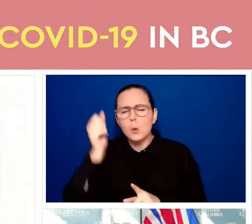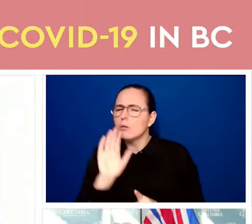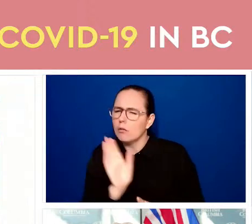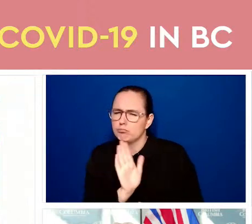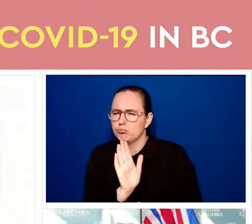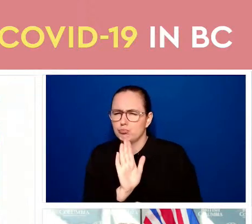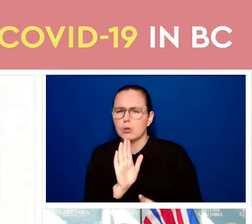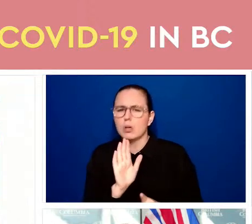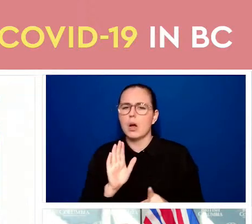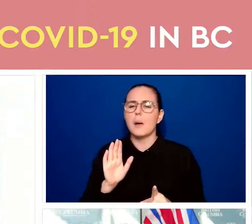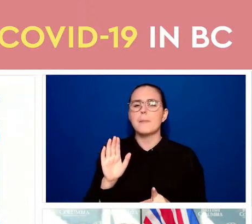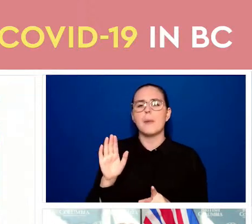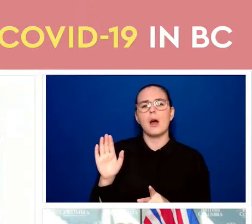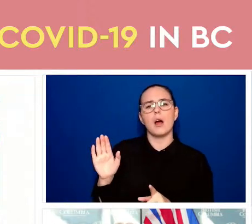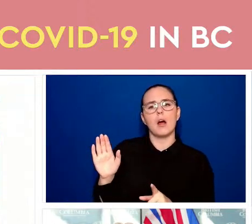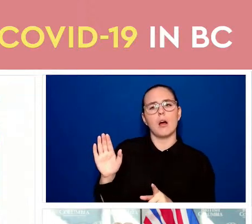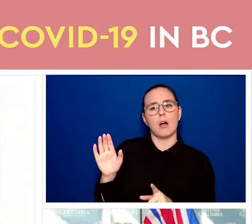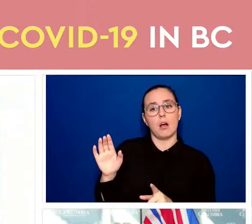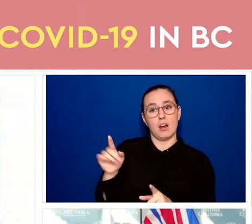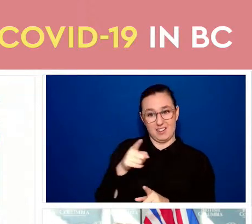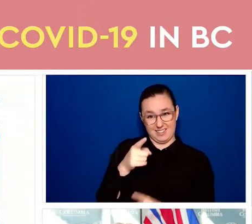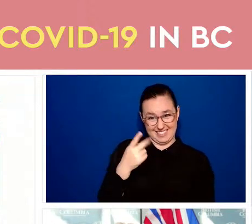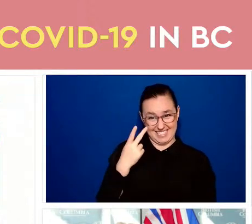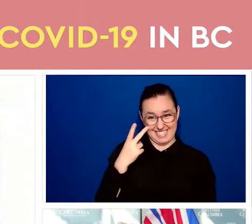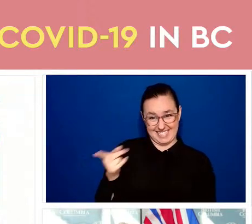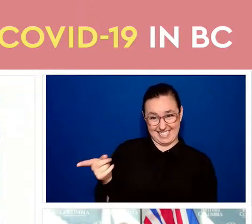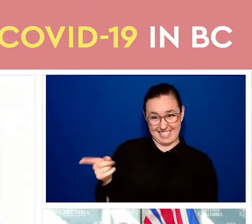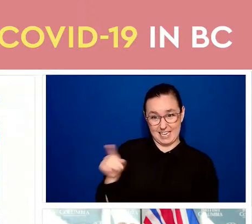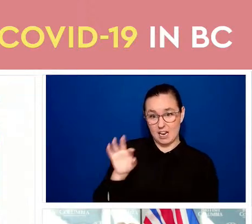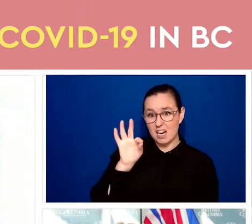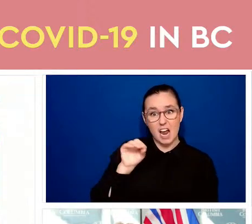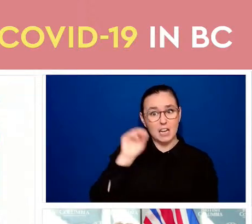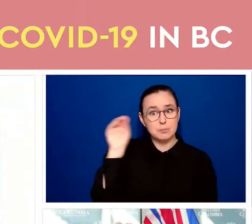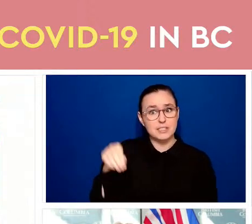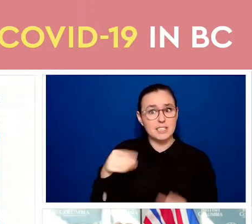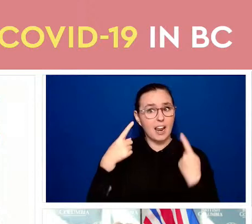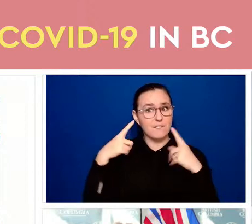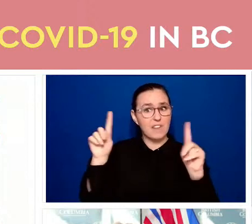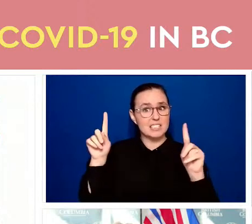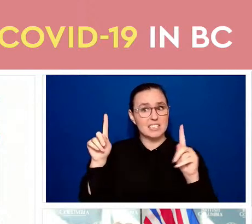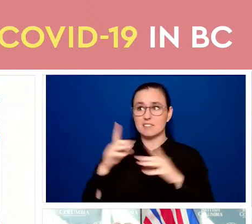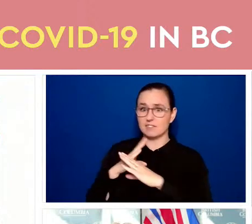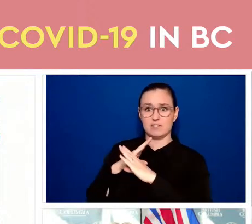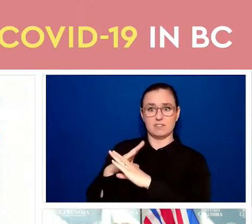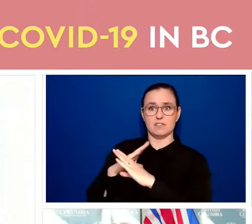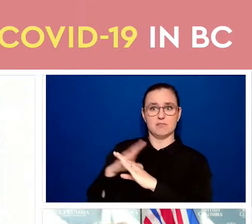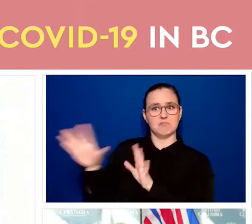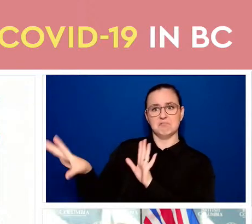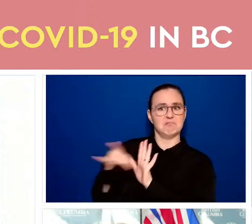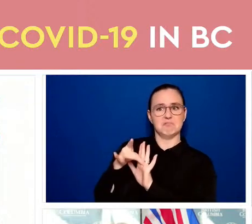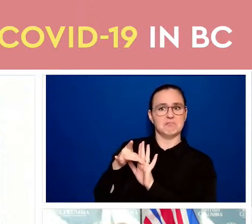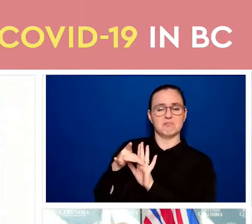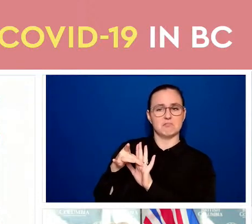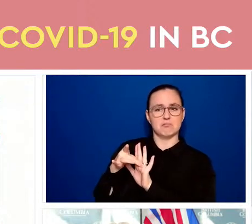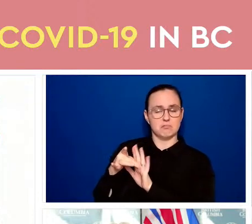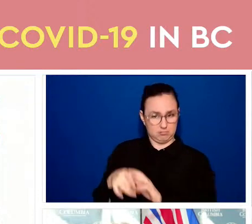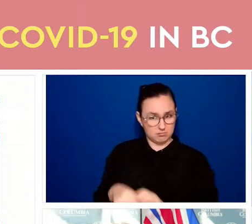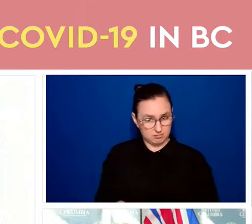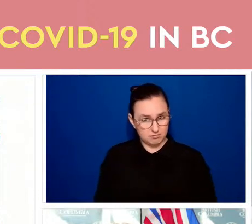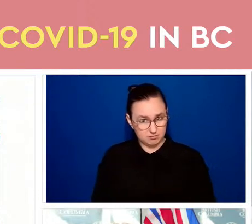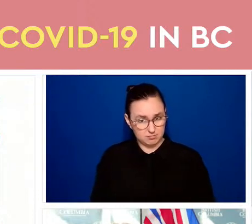protection against infection, that is even against the Delta variant, with a